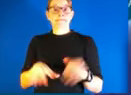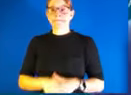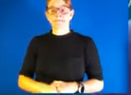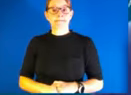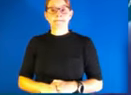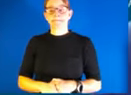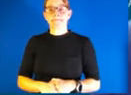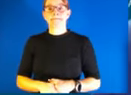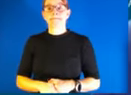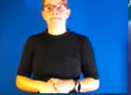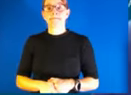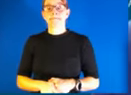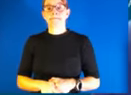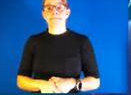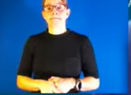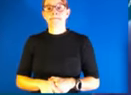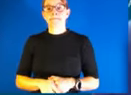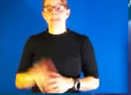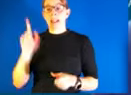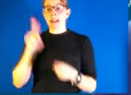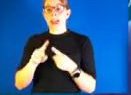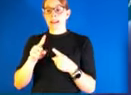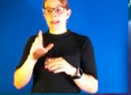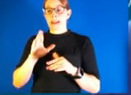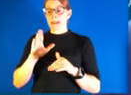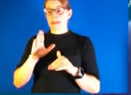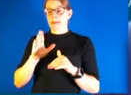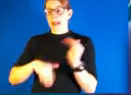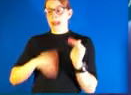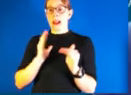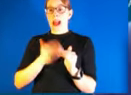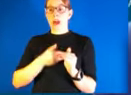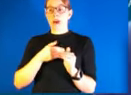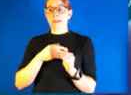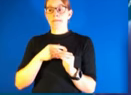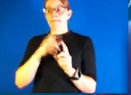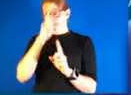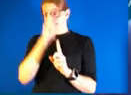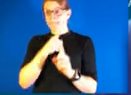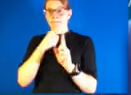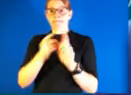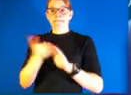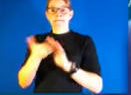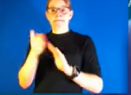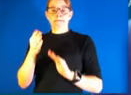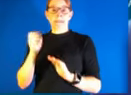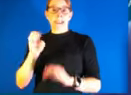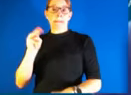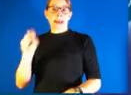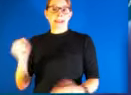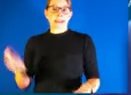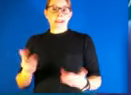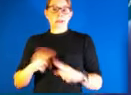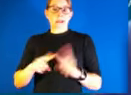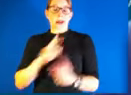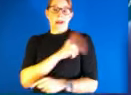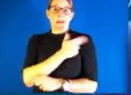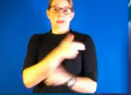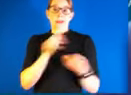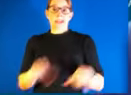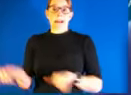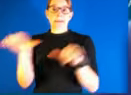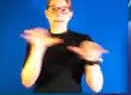It's certainly less than our optimal way we operate in the EMS system here. But all the hospitals are kind of in the same boat